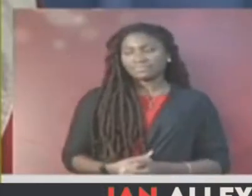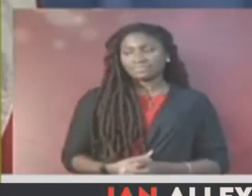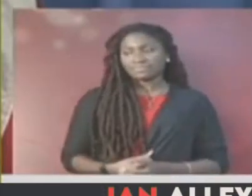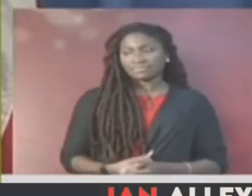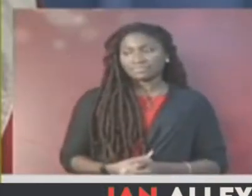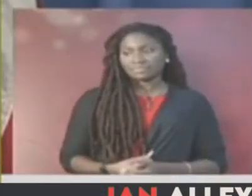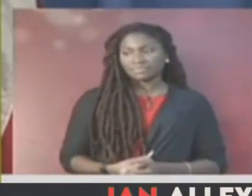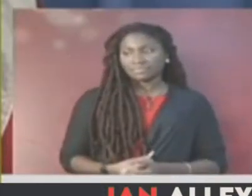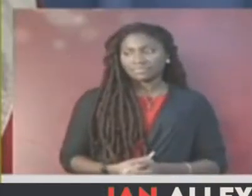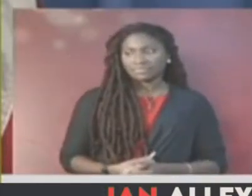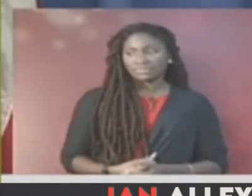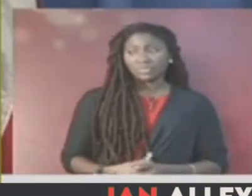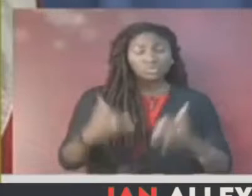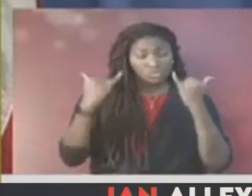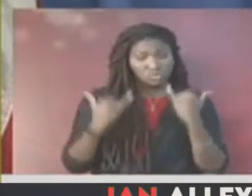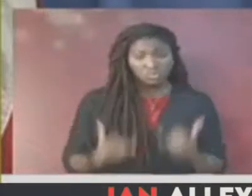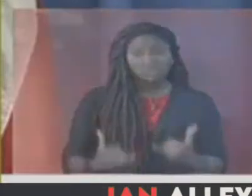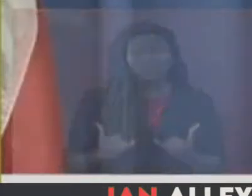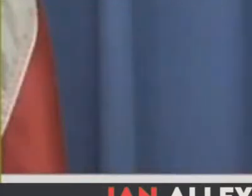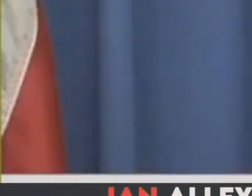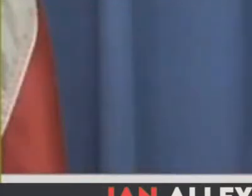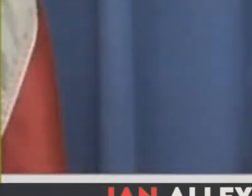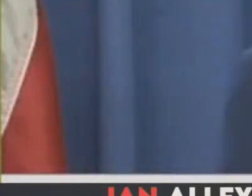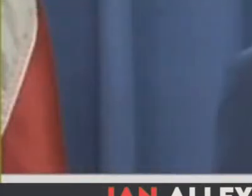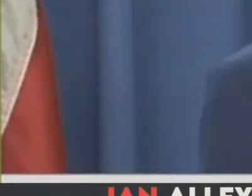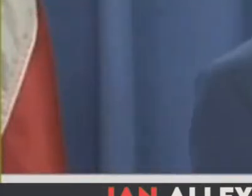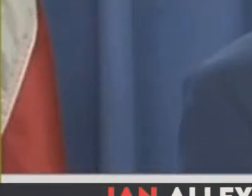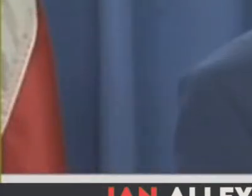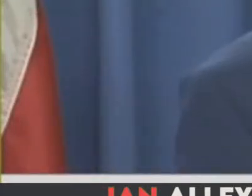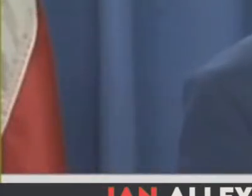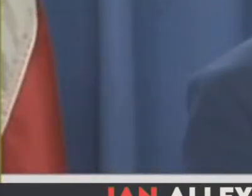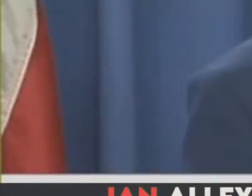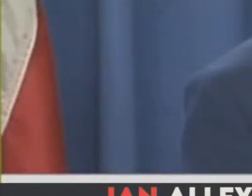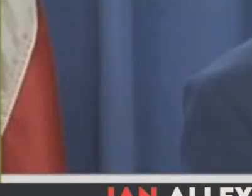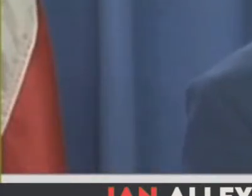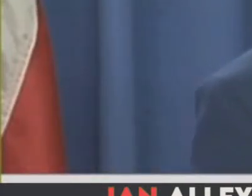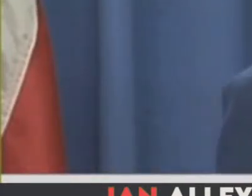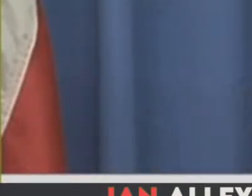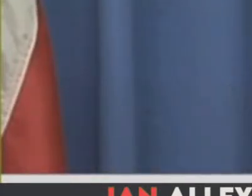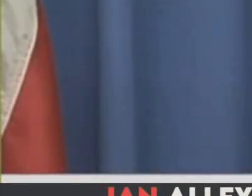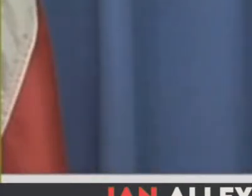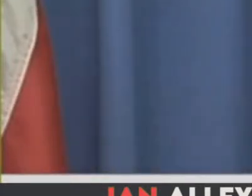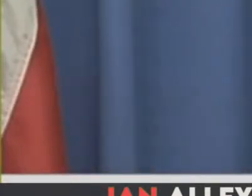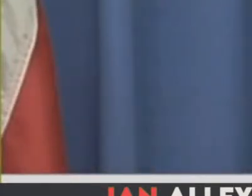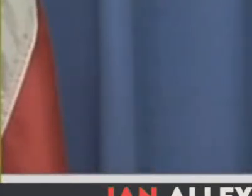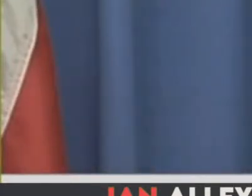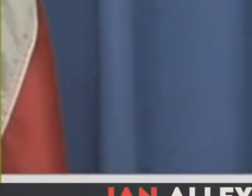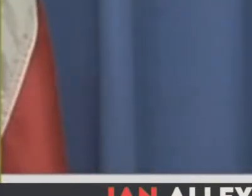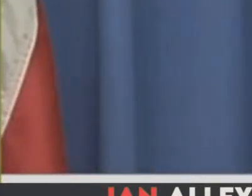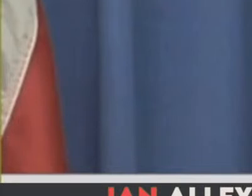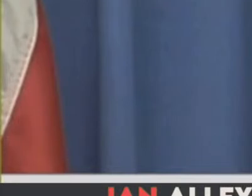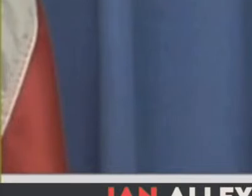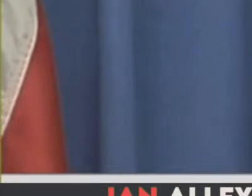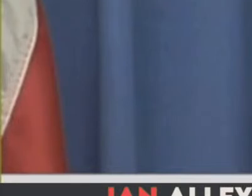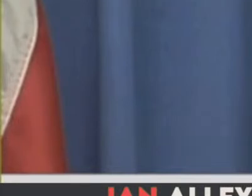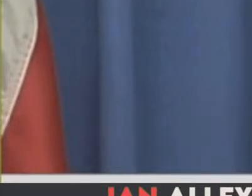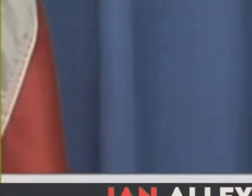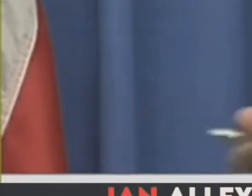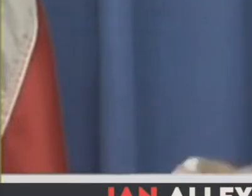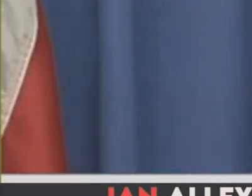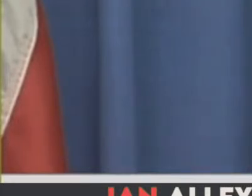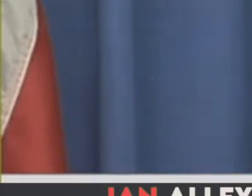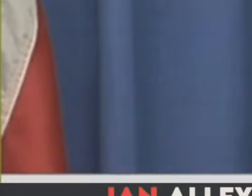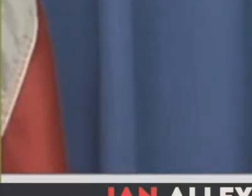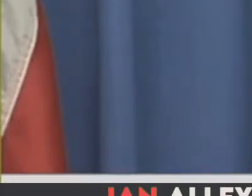outcome. As we vaccinate, and by we I mean populations, including Trinidad and Tobago,